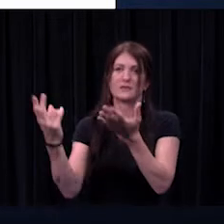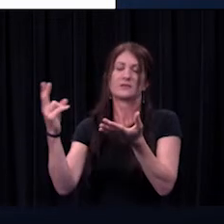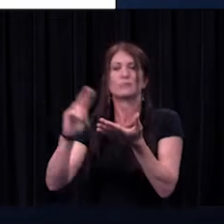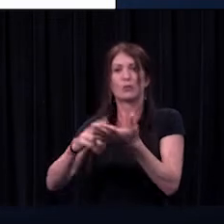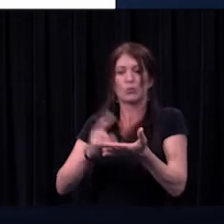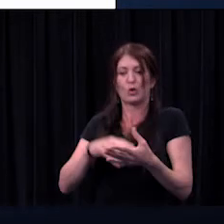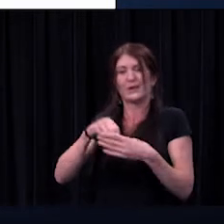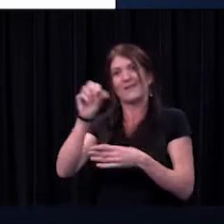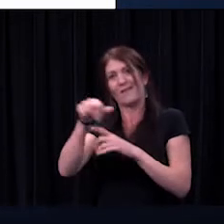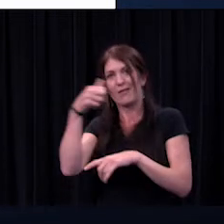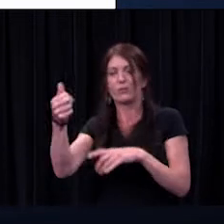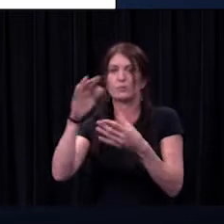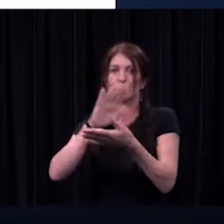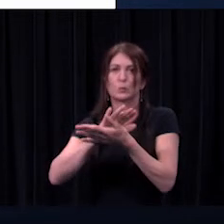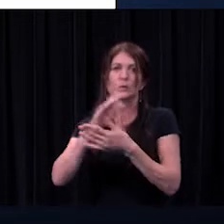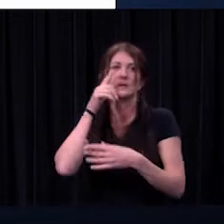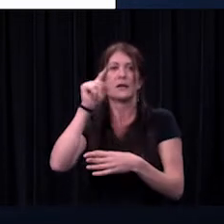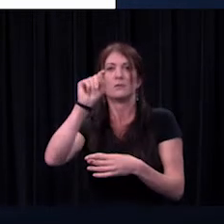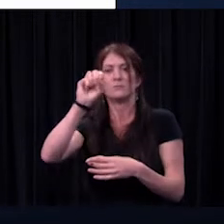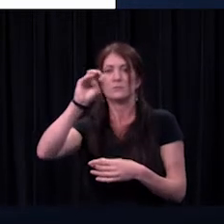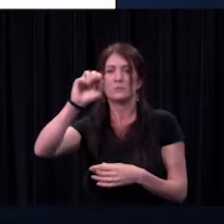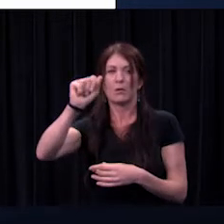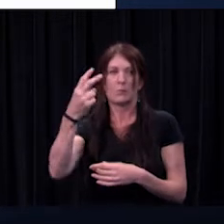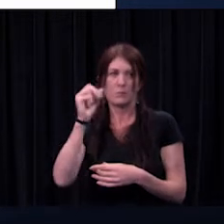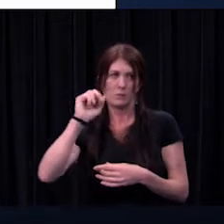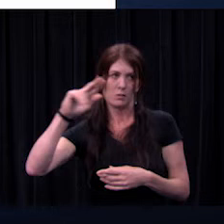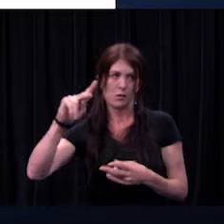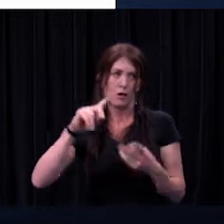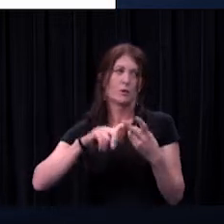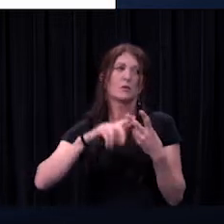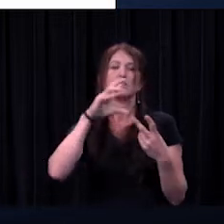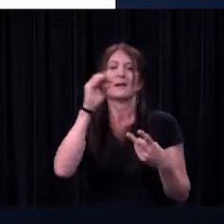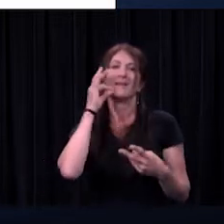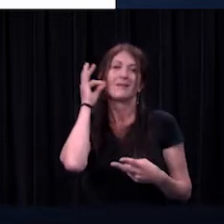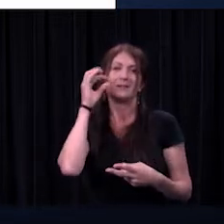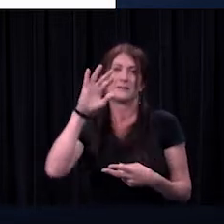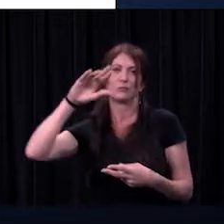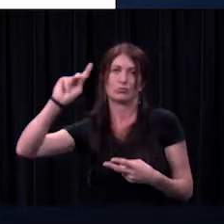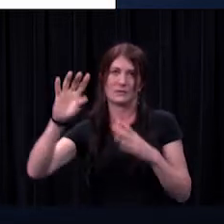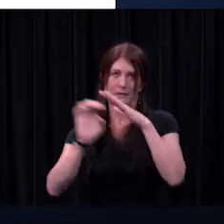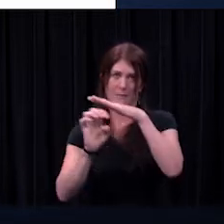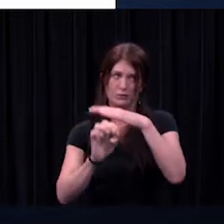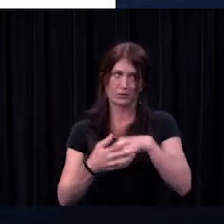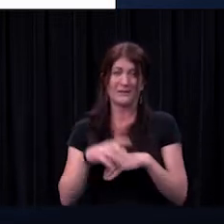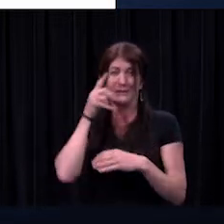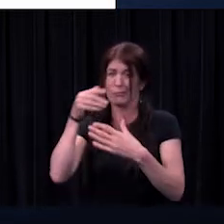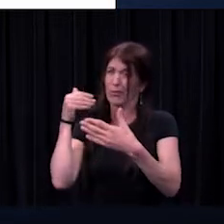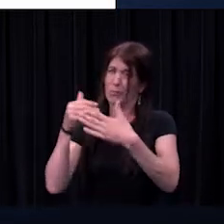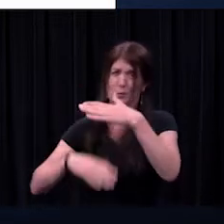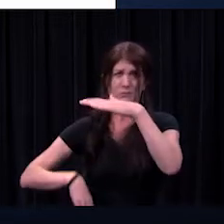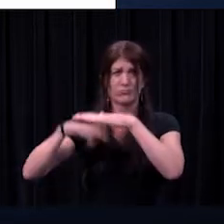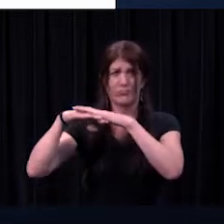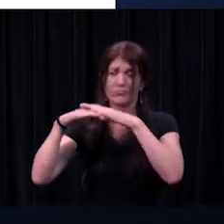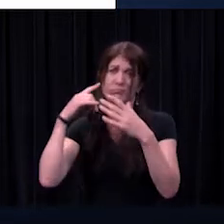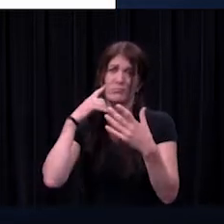utilization and in about the same spot on their functional capacity. In terms